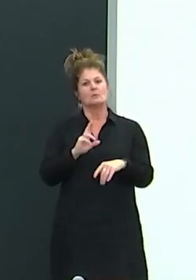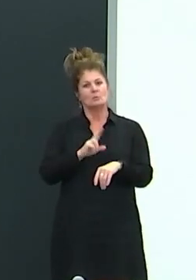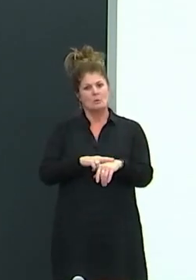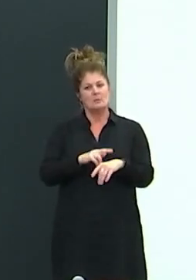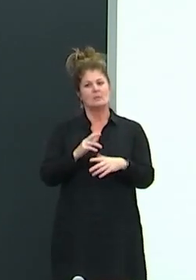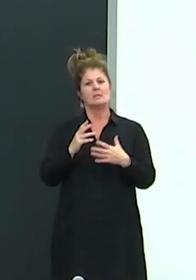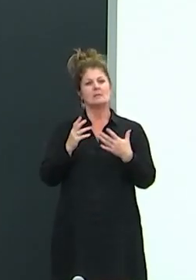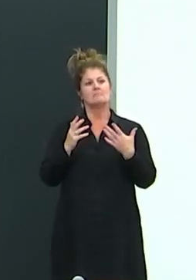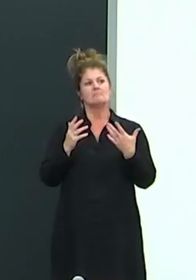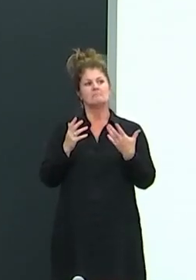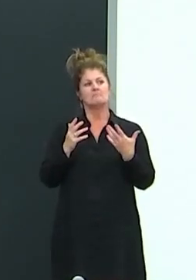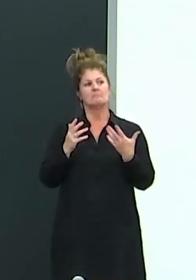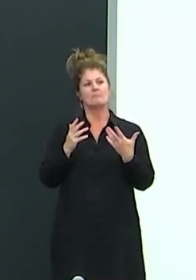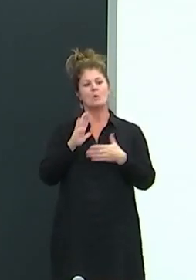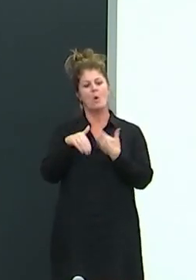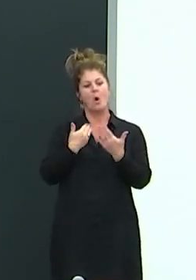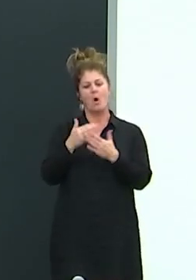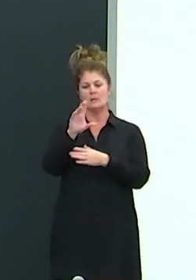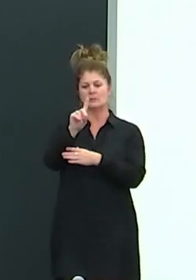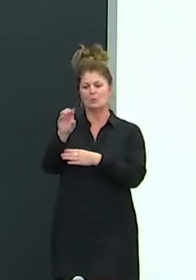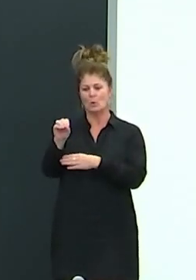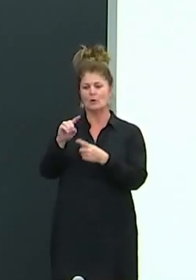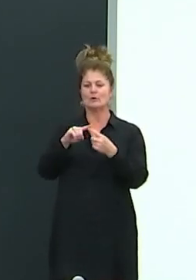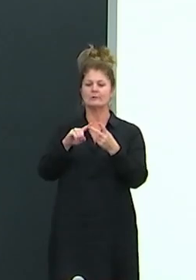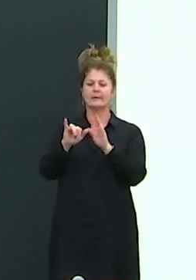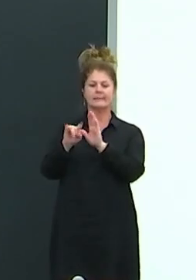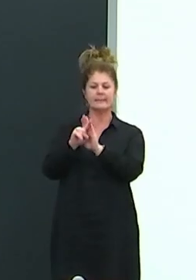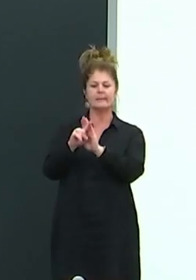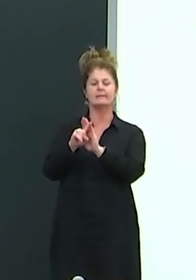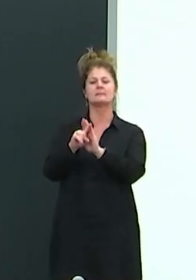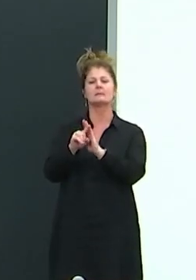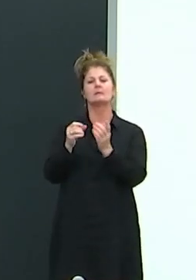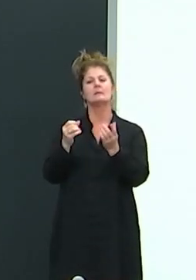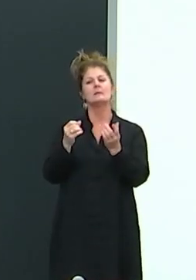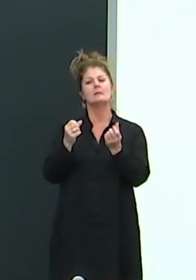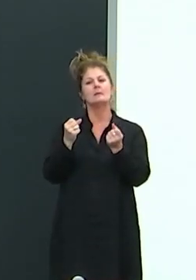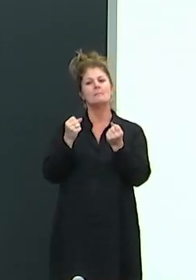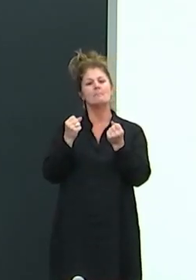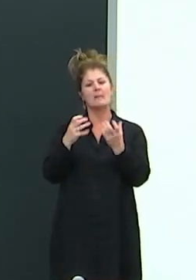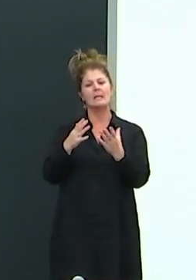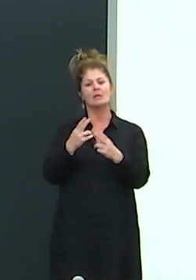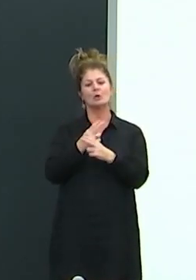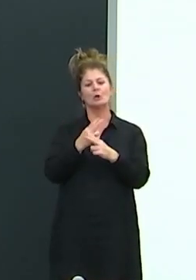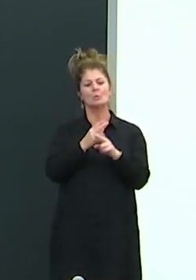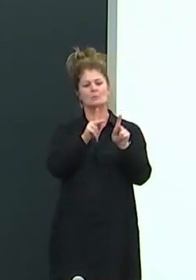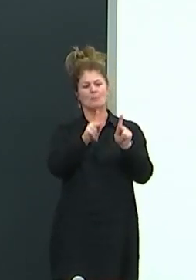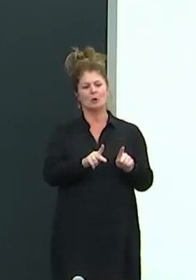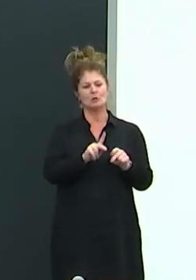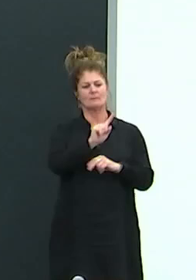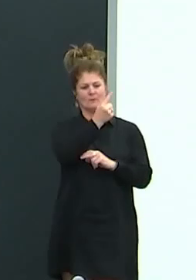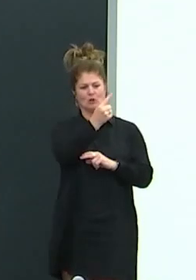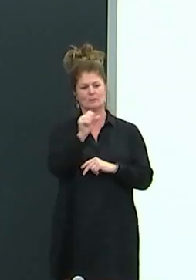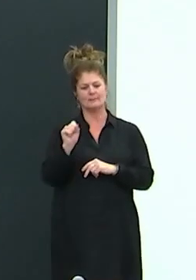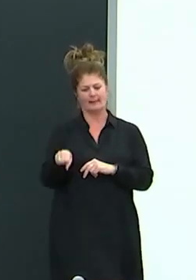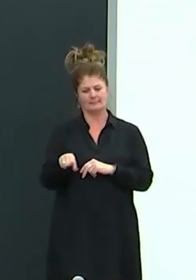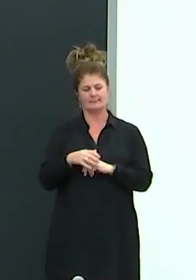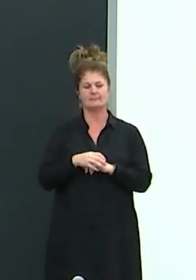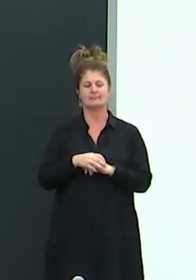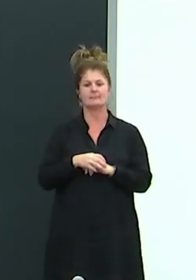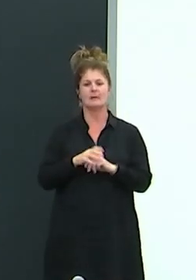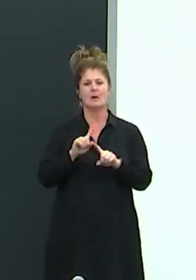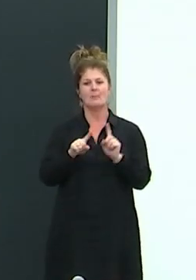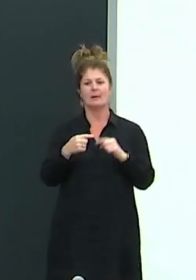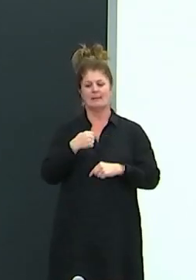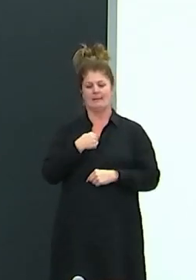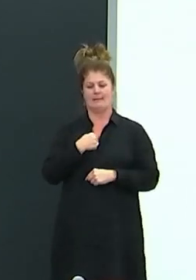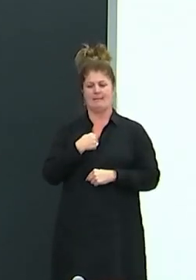all disorders or identities, a lot of them are, you would use person first, but I